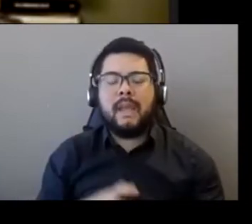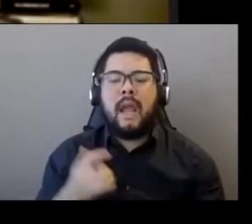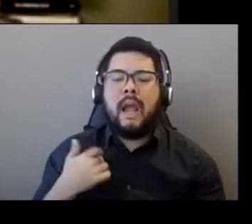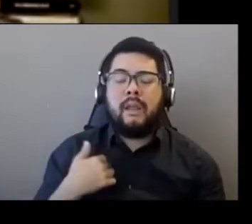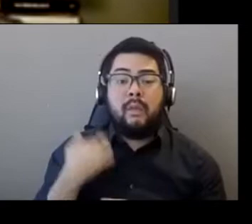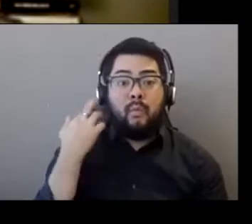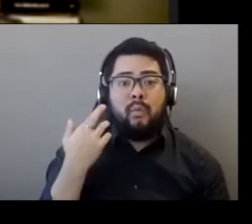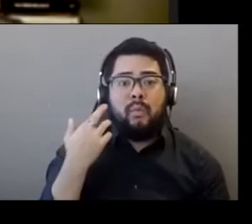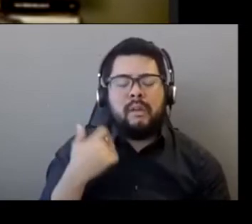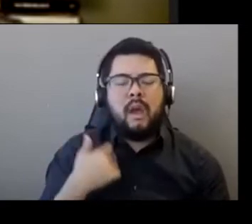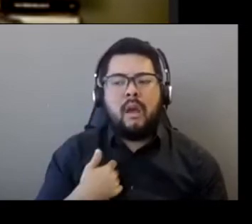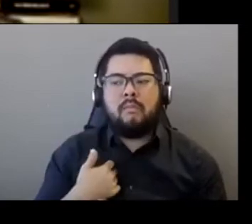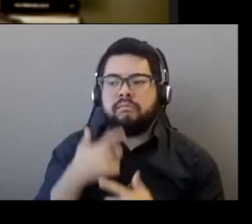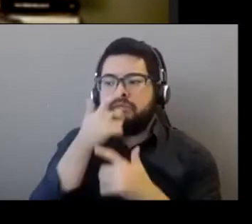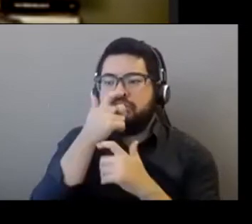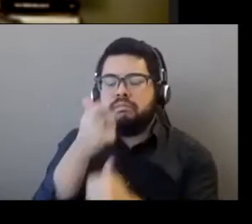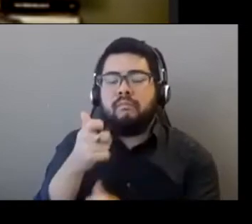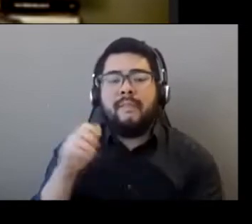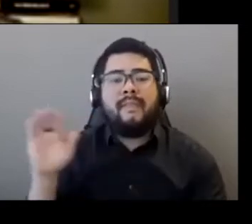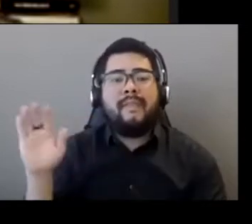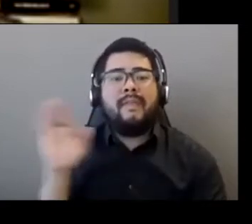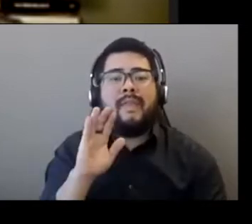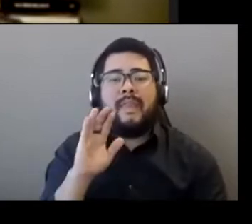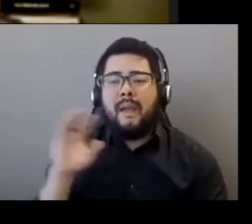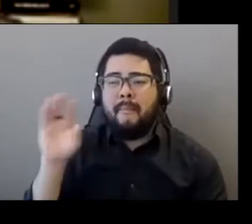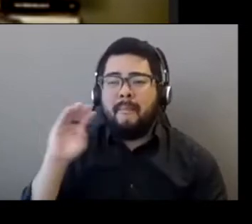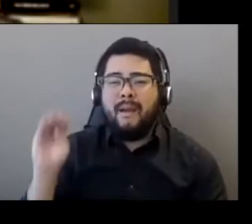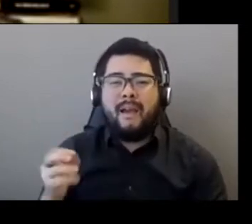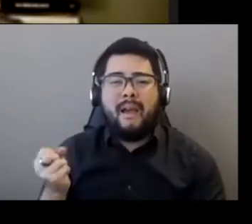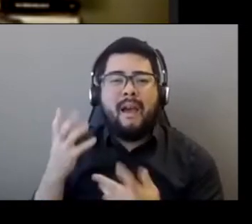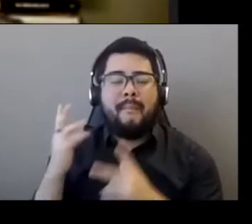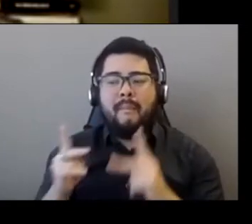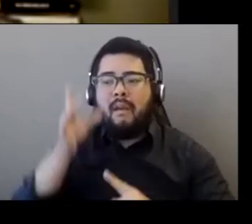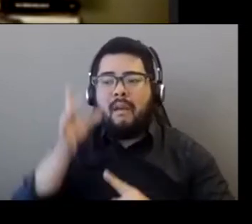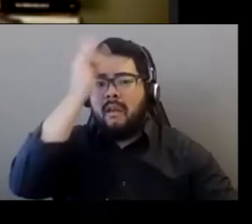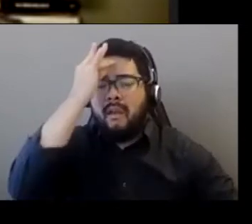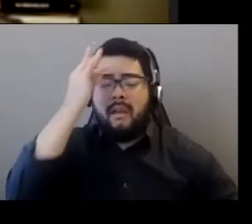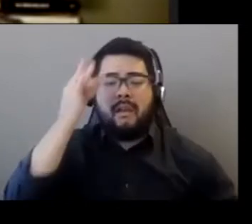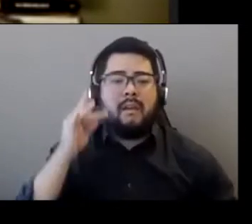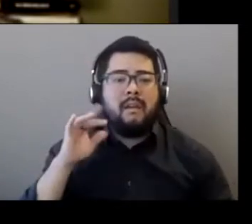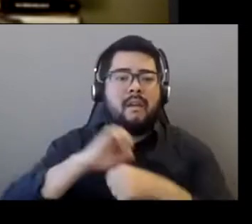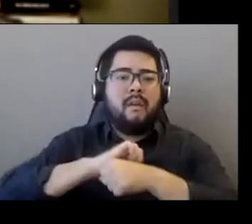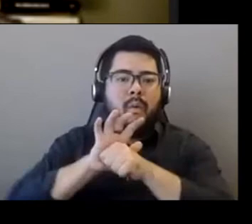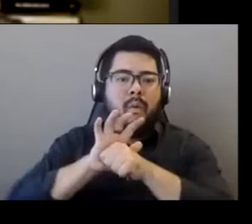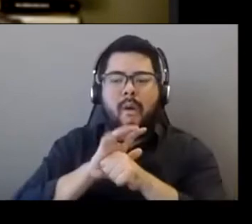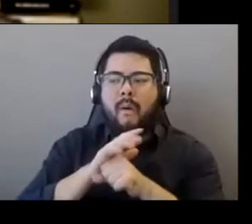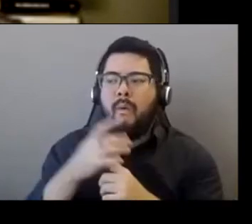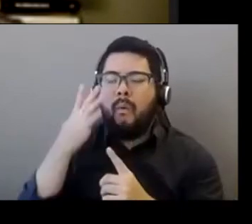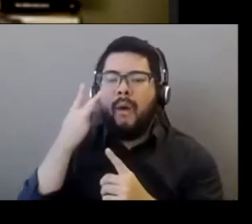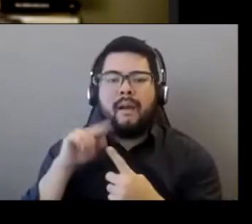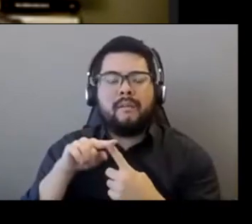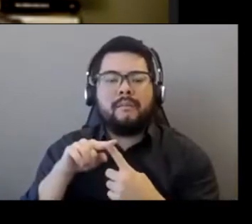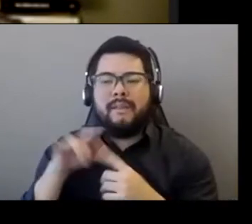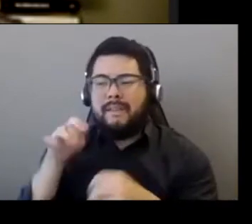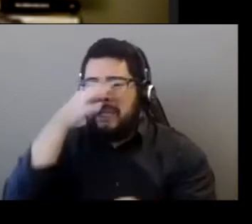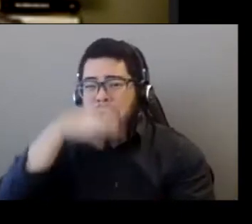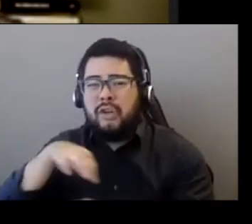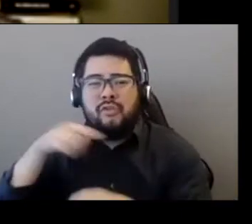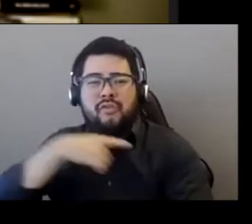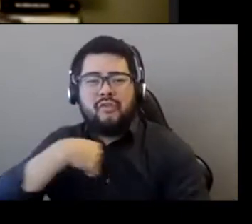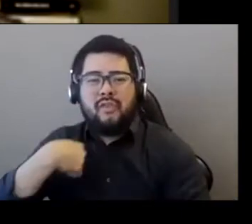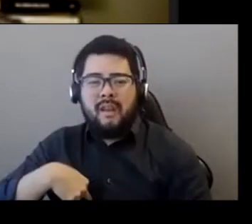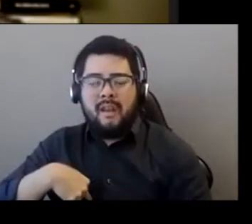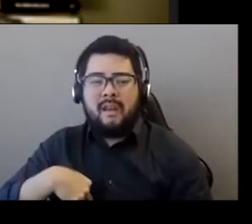why the rate of infection was so low in Vietnam and Laos, which bordered China, and why